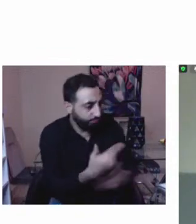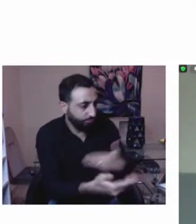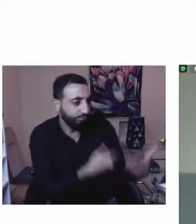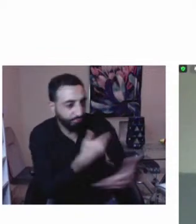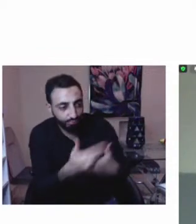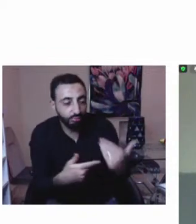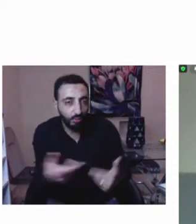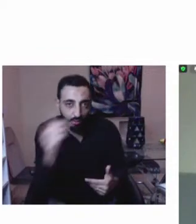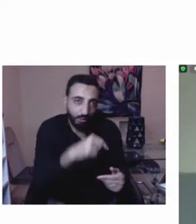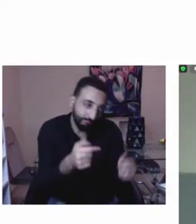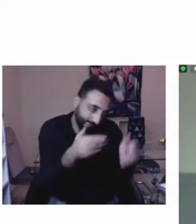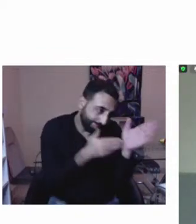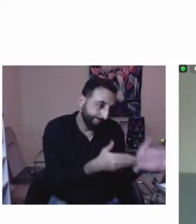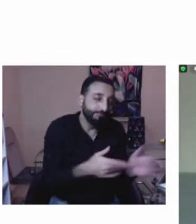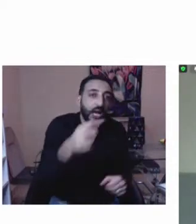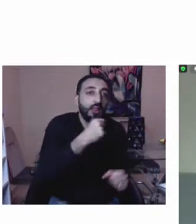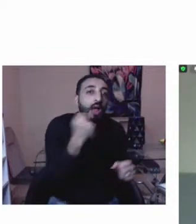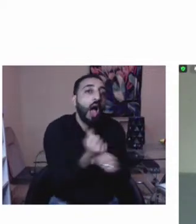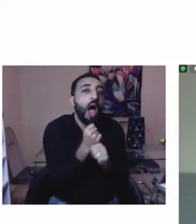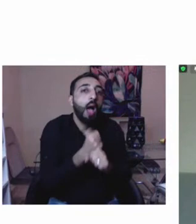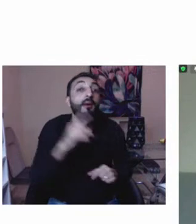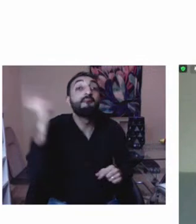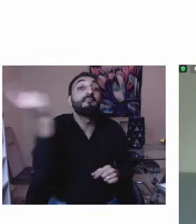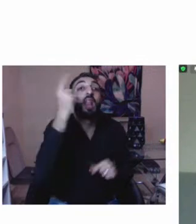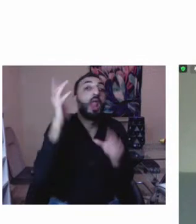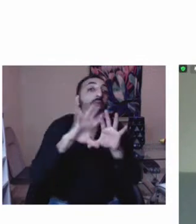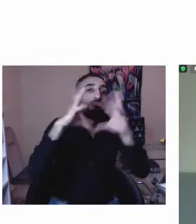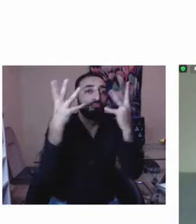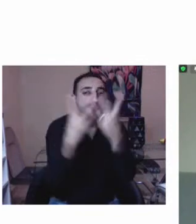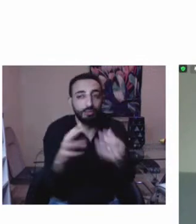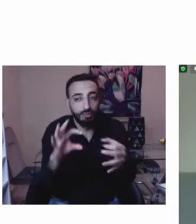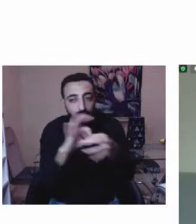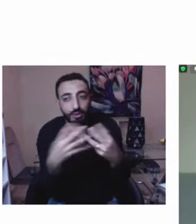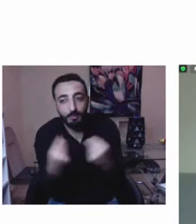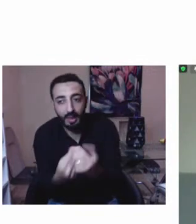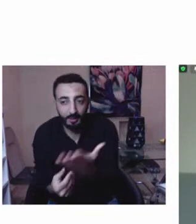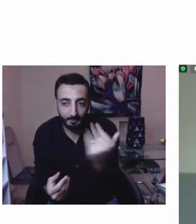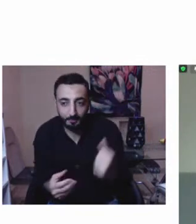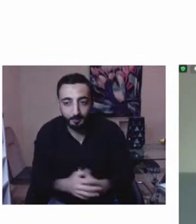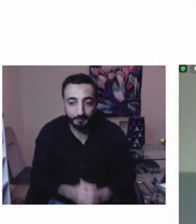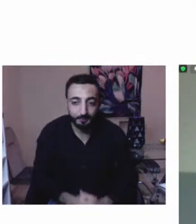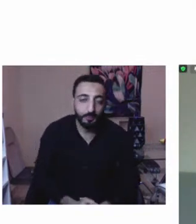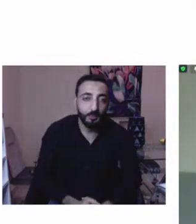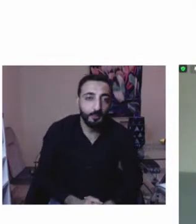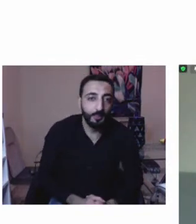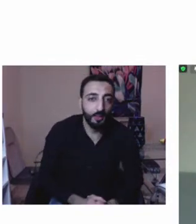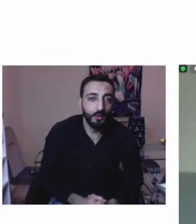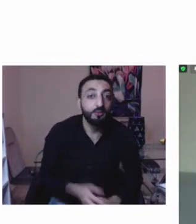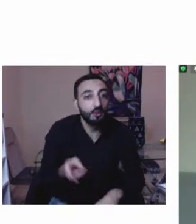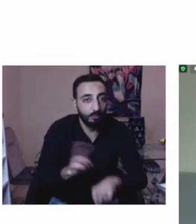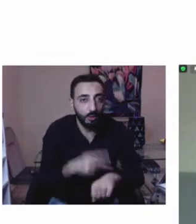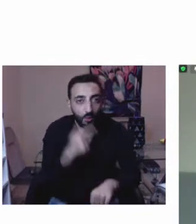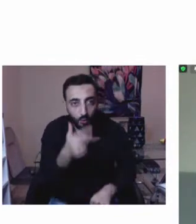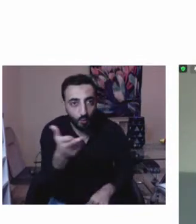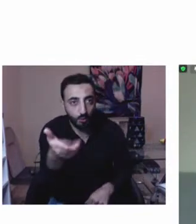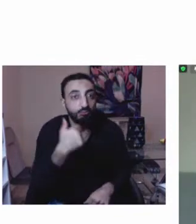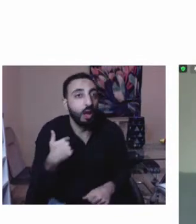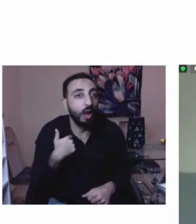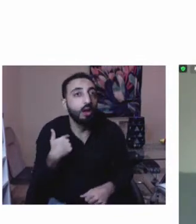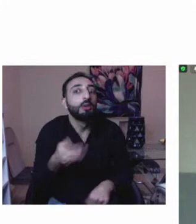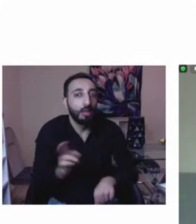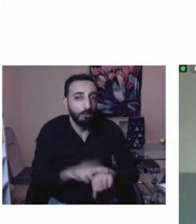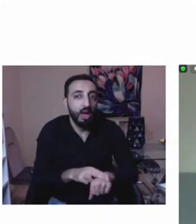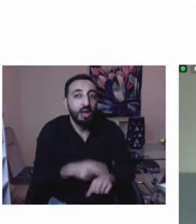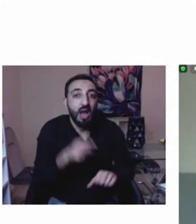models that ultimately do not work? I think it is time to review our priorities and develop what I have called the